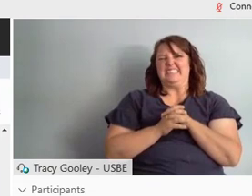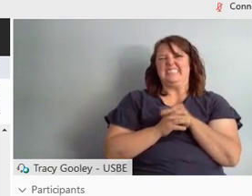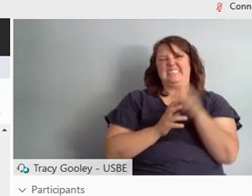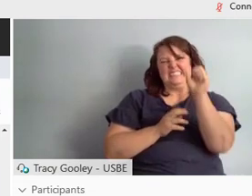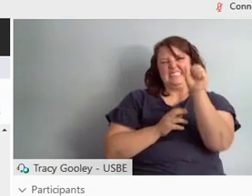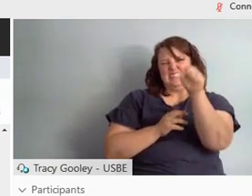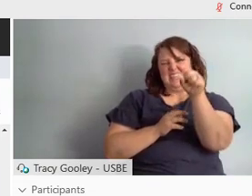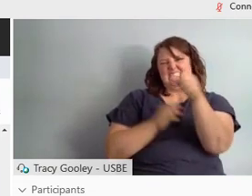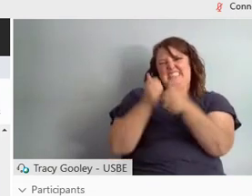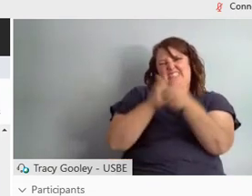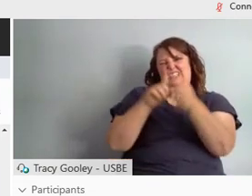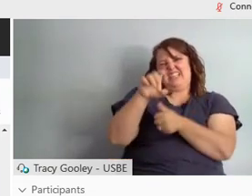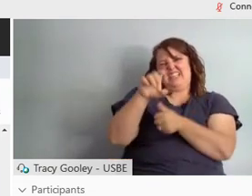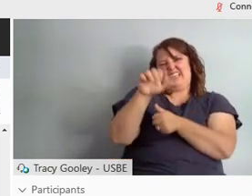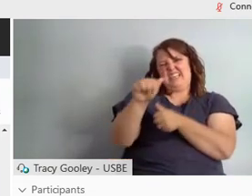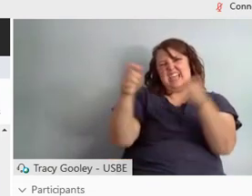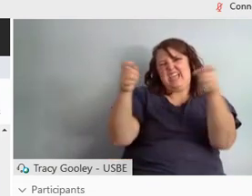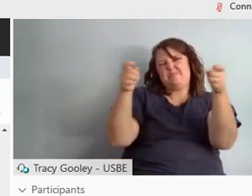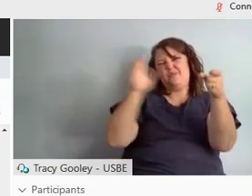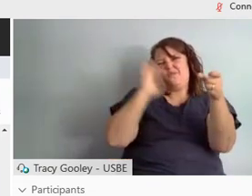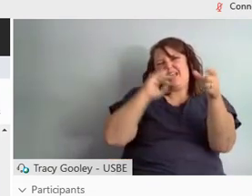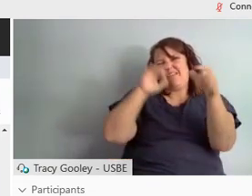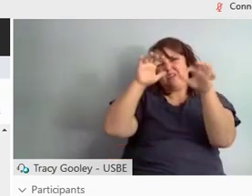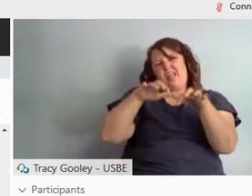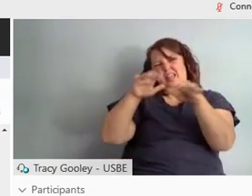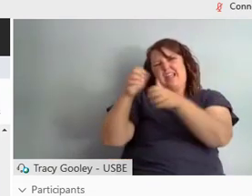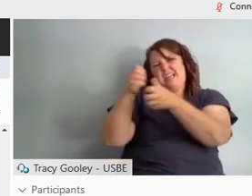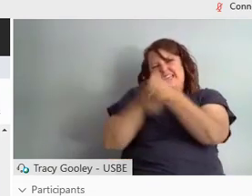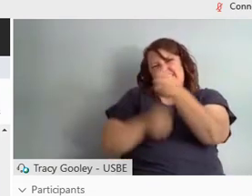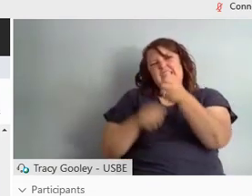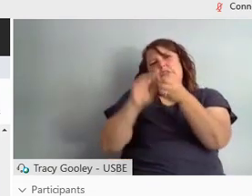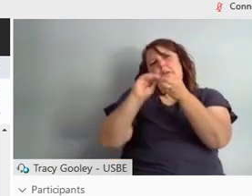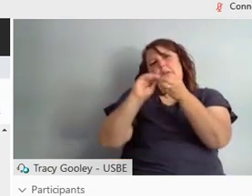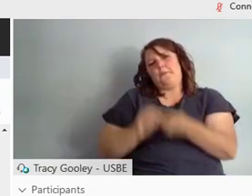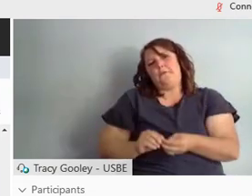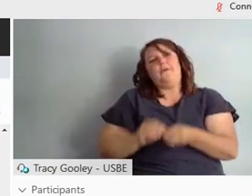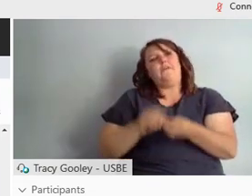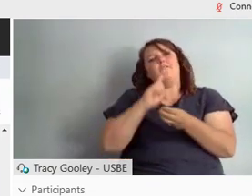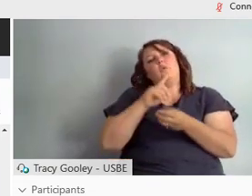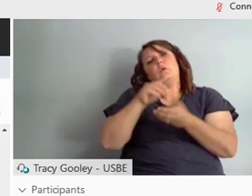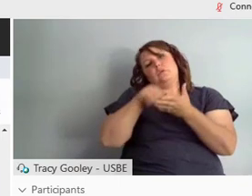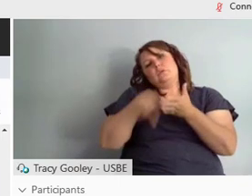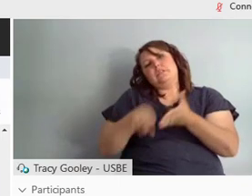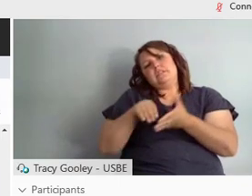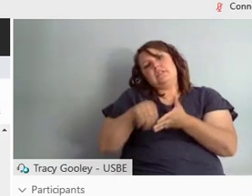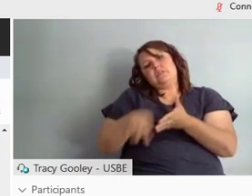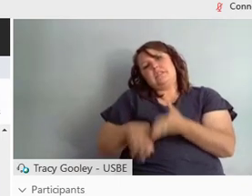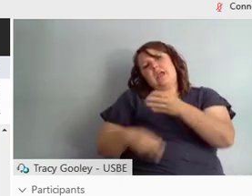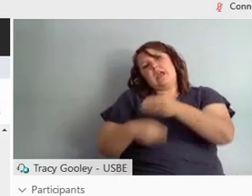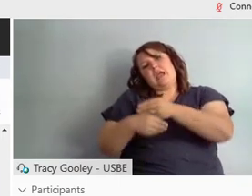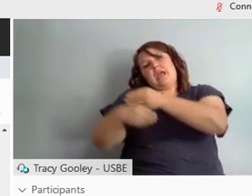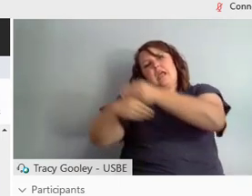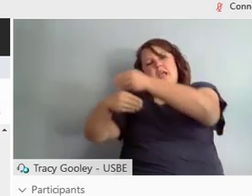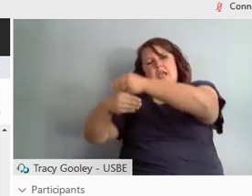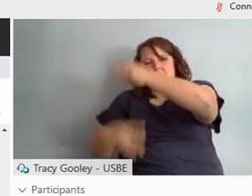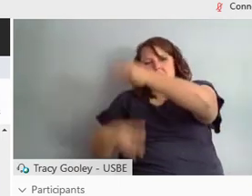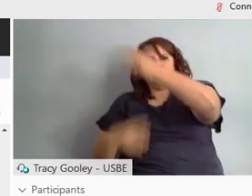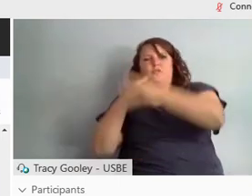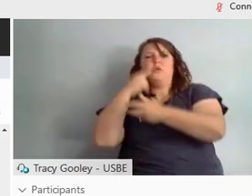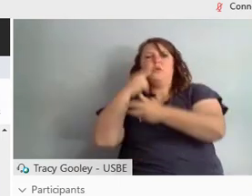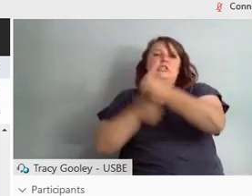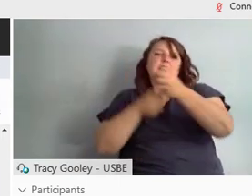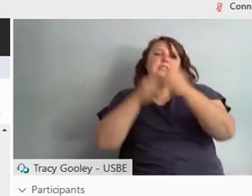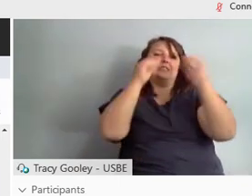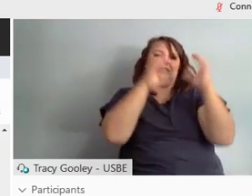Yes, each LEA admin will have to manually enter each SSID to roster the student with the correct